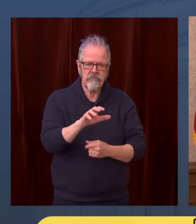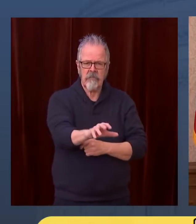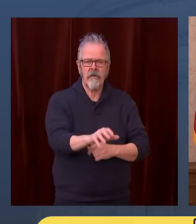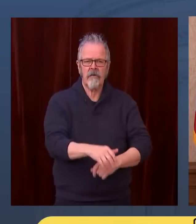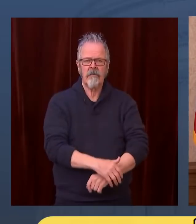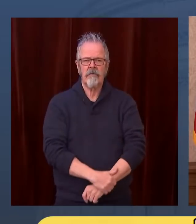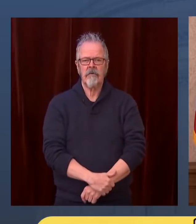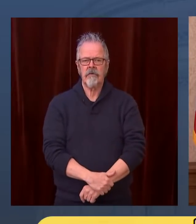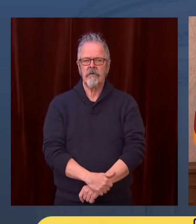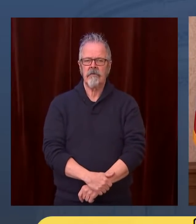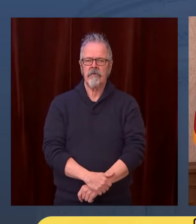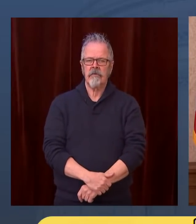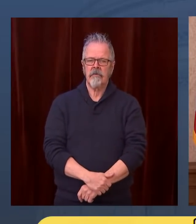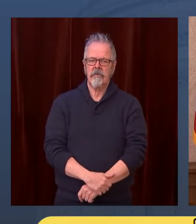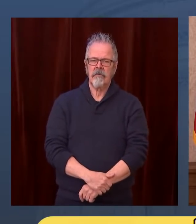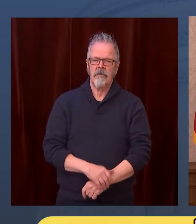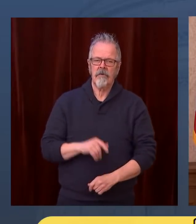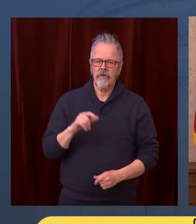Go ahead, Graham.